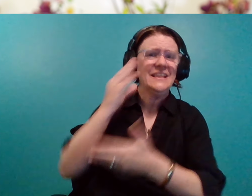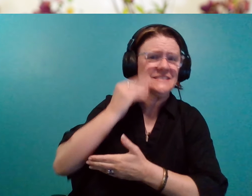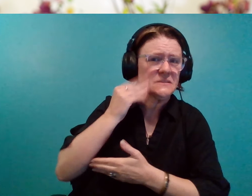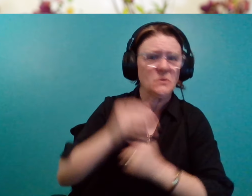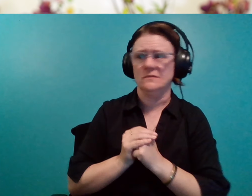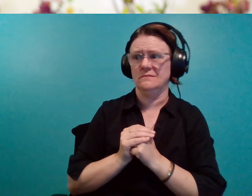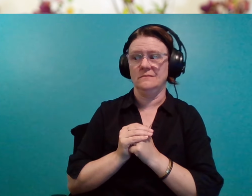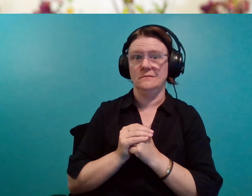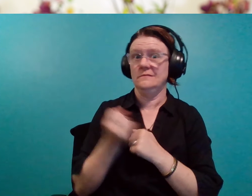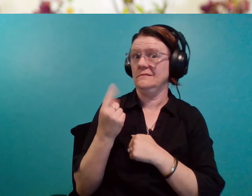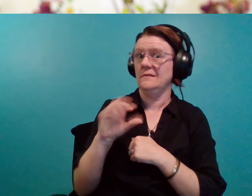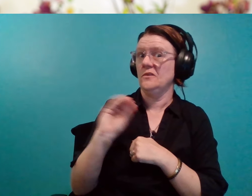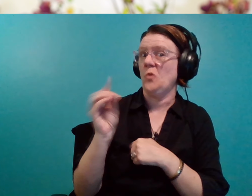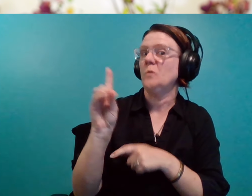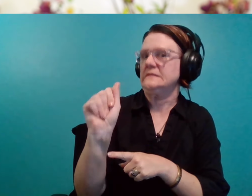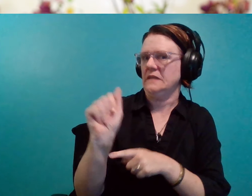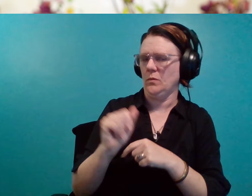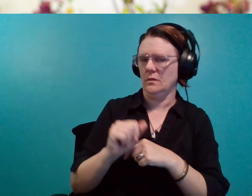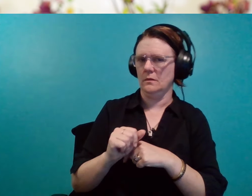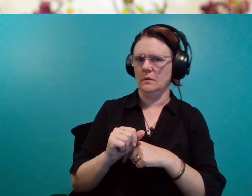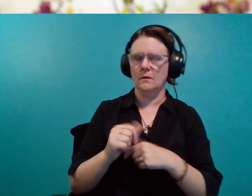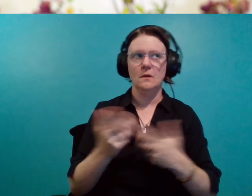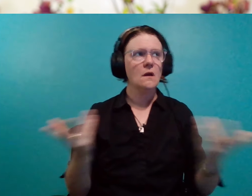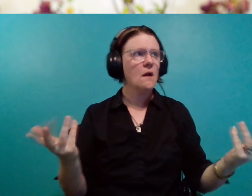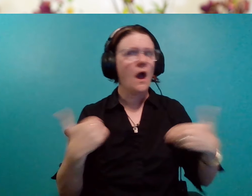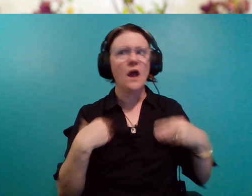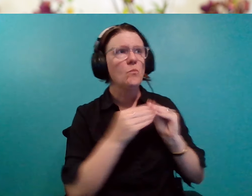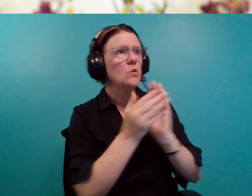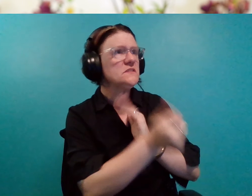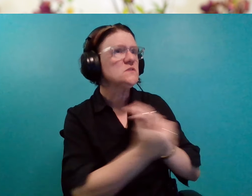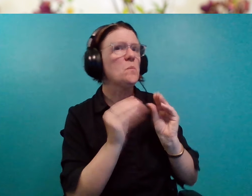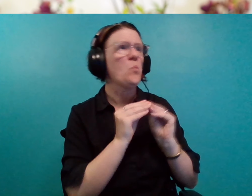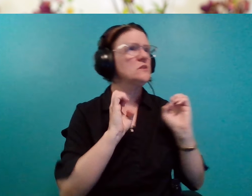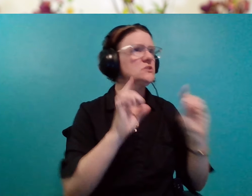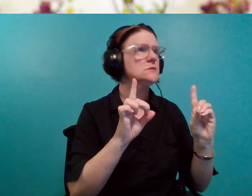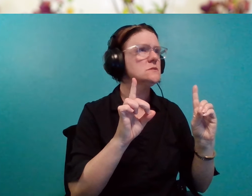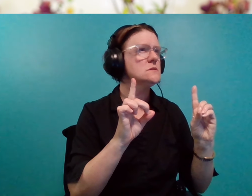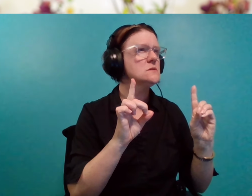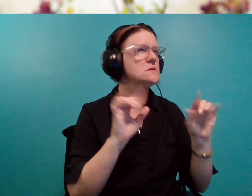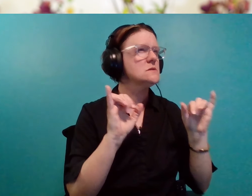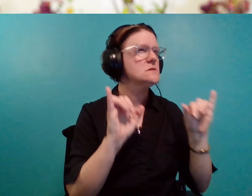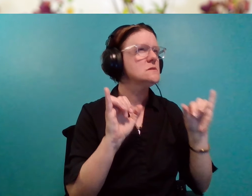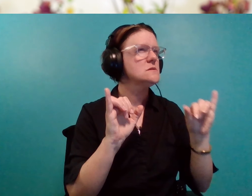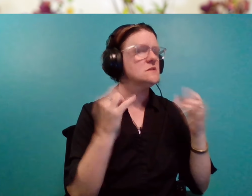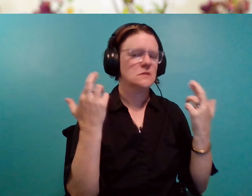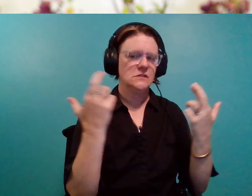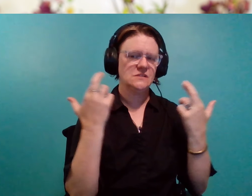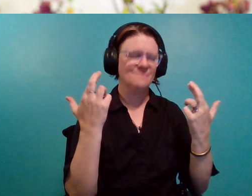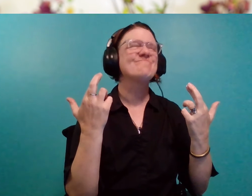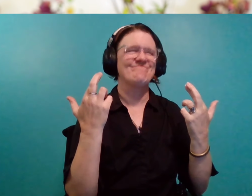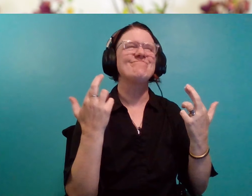people that were not disabled and was far less qualified than myself. And I realized it was